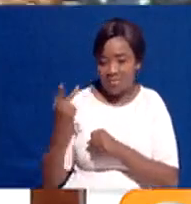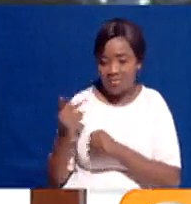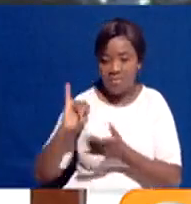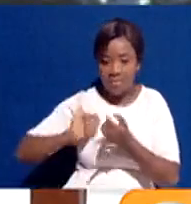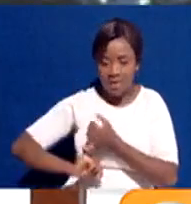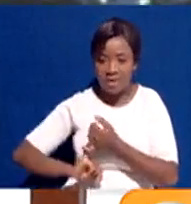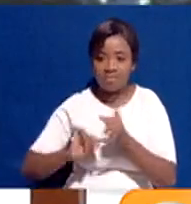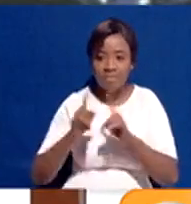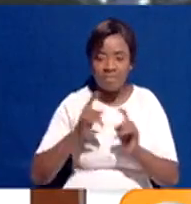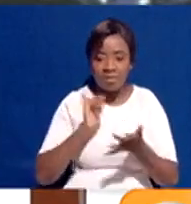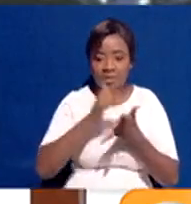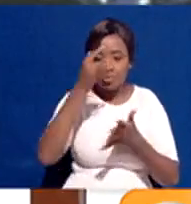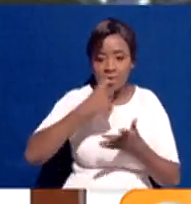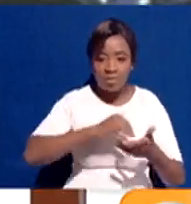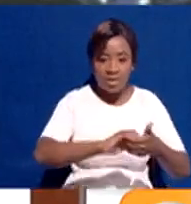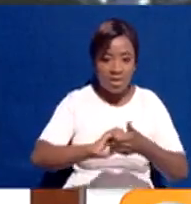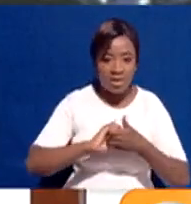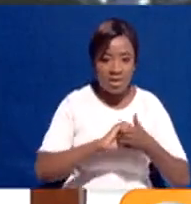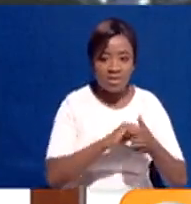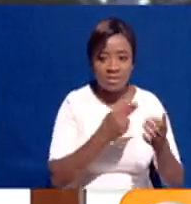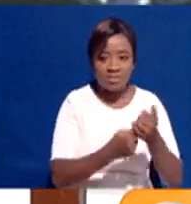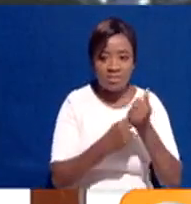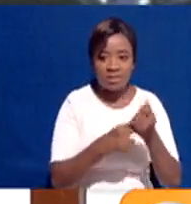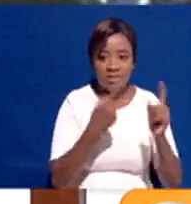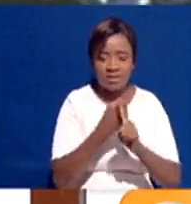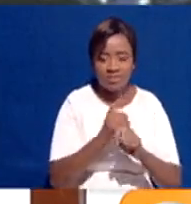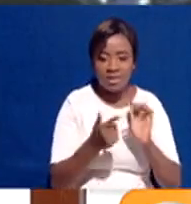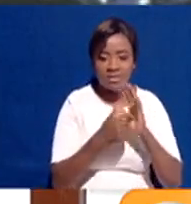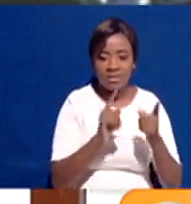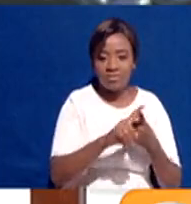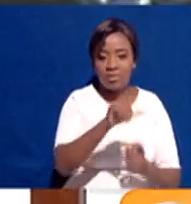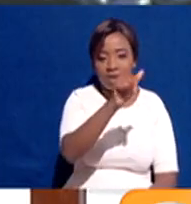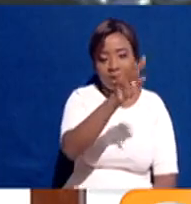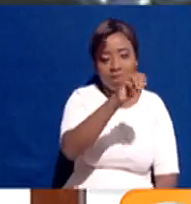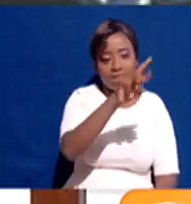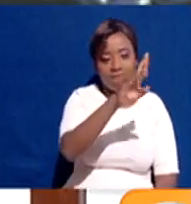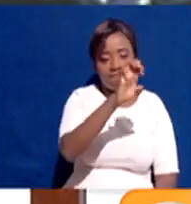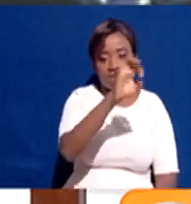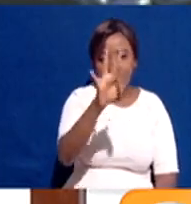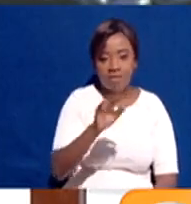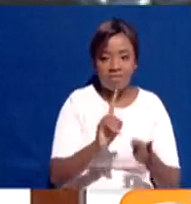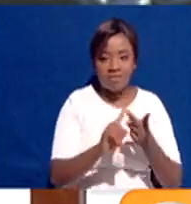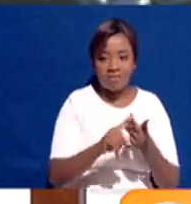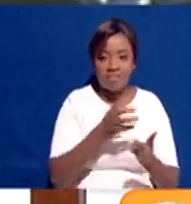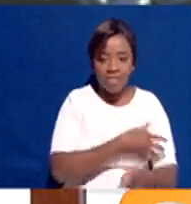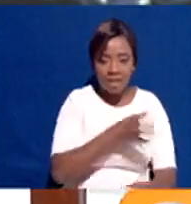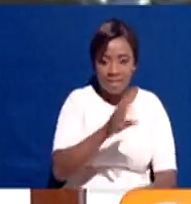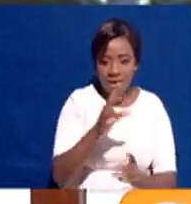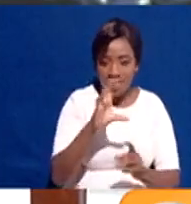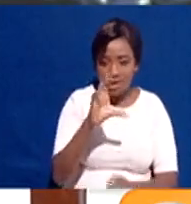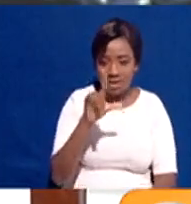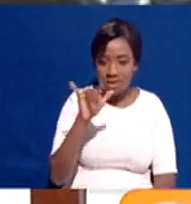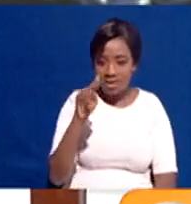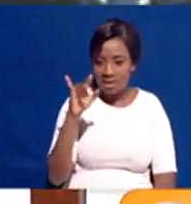like she has mentioned. We have AMREF helping us. We've had Empower Clinics. Those are the clinics that look